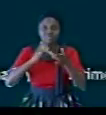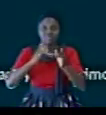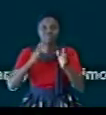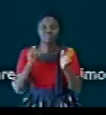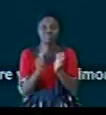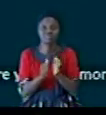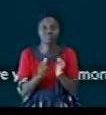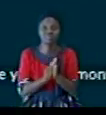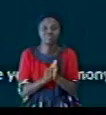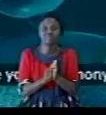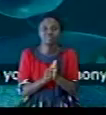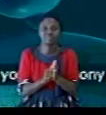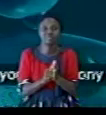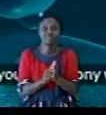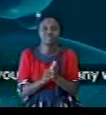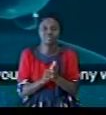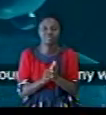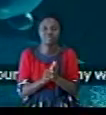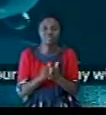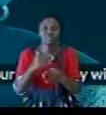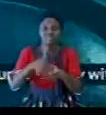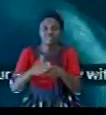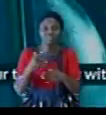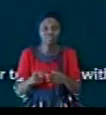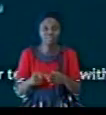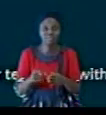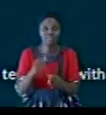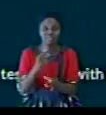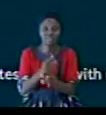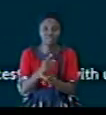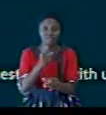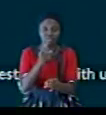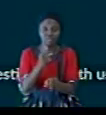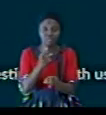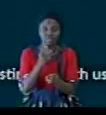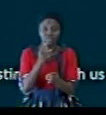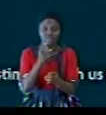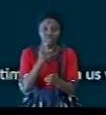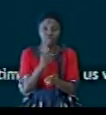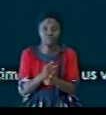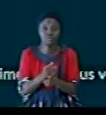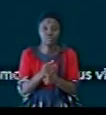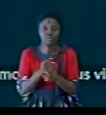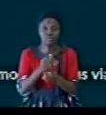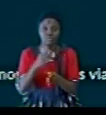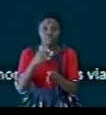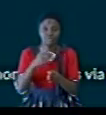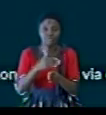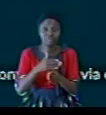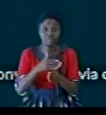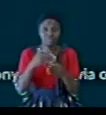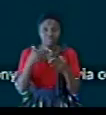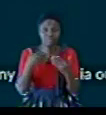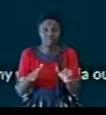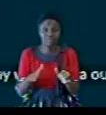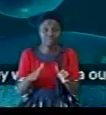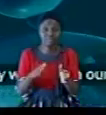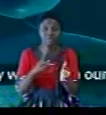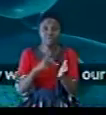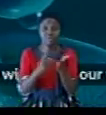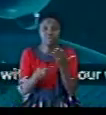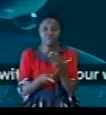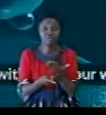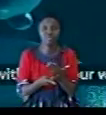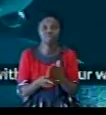the just concluded crusade at Ikorodu, he had an issue with his belly, which